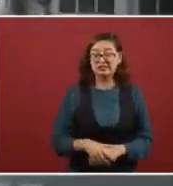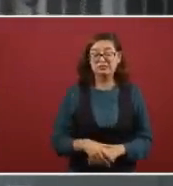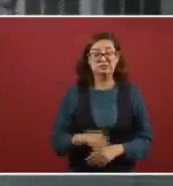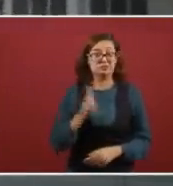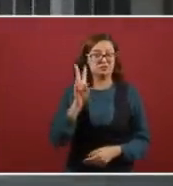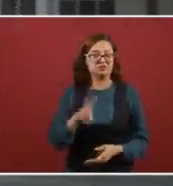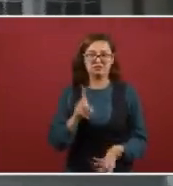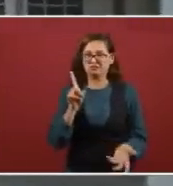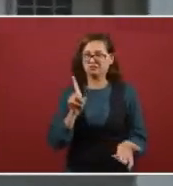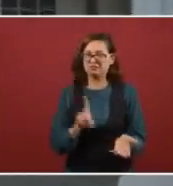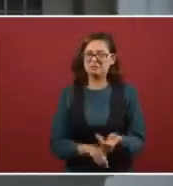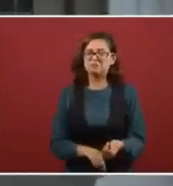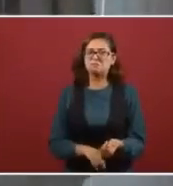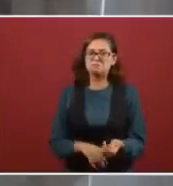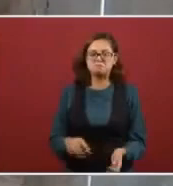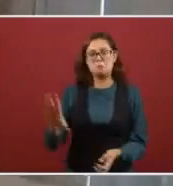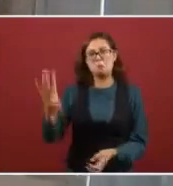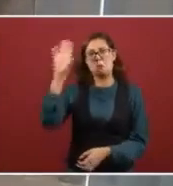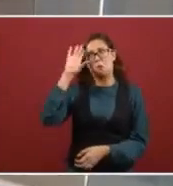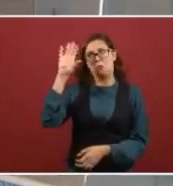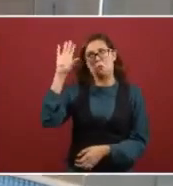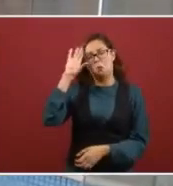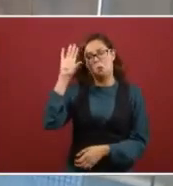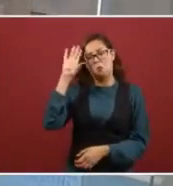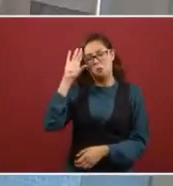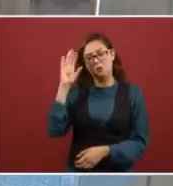got indoor pool.